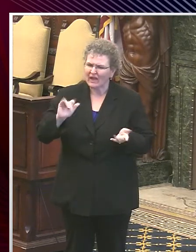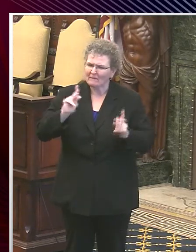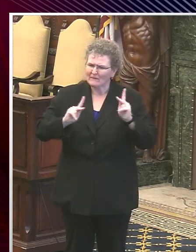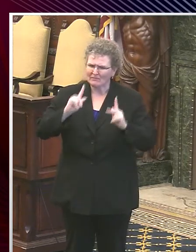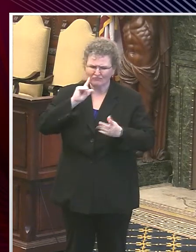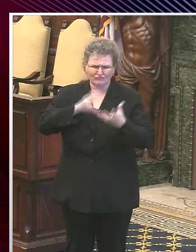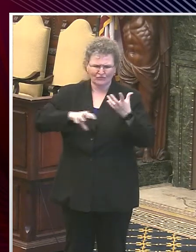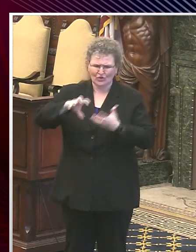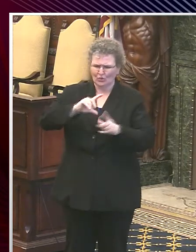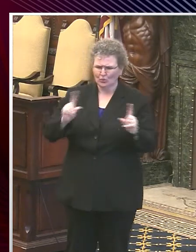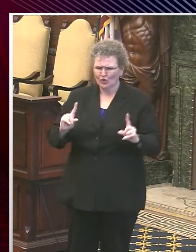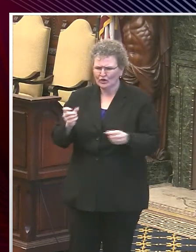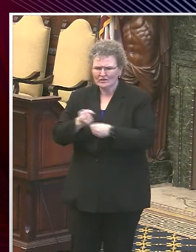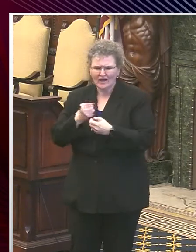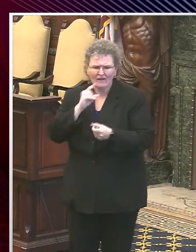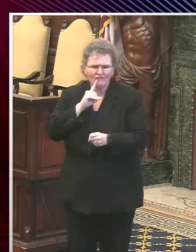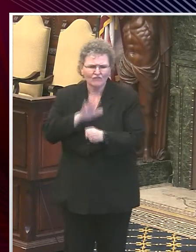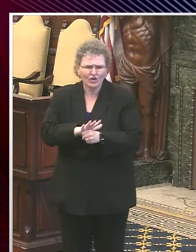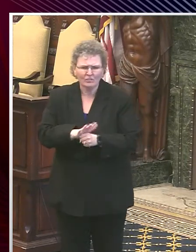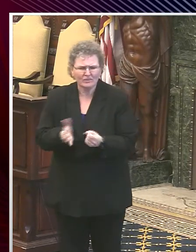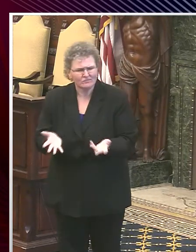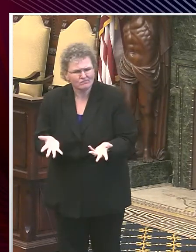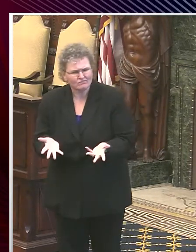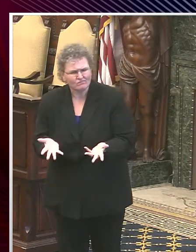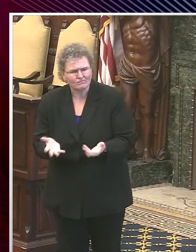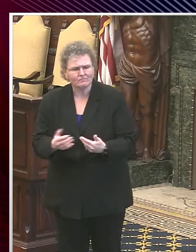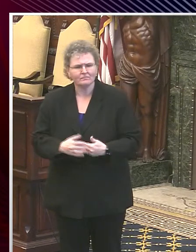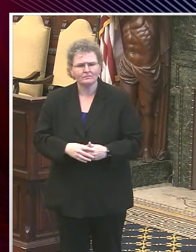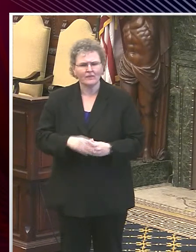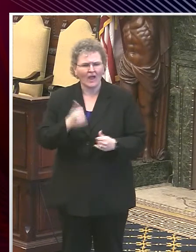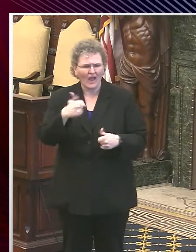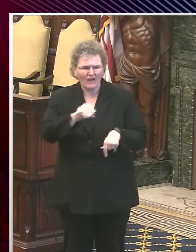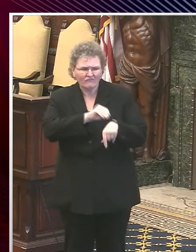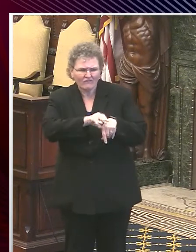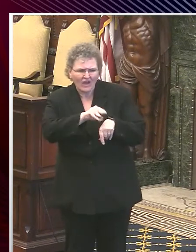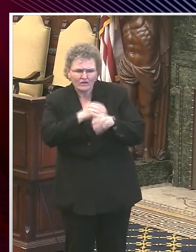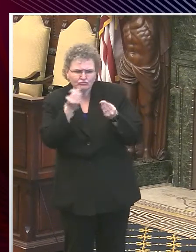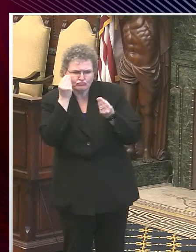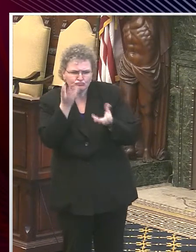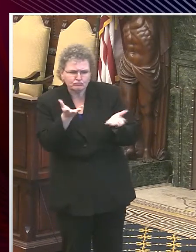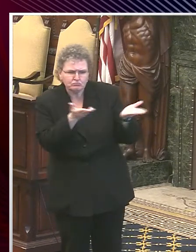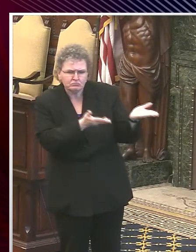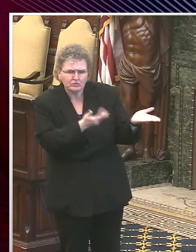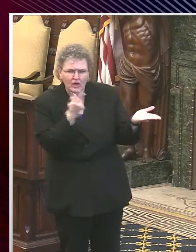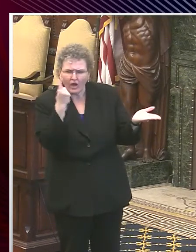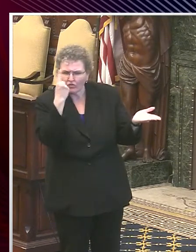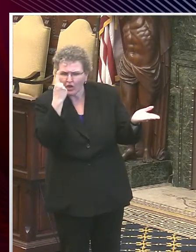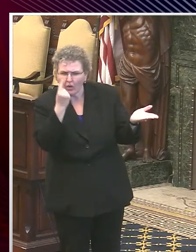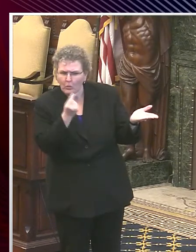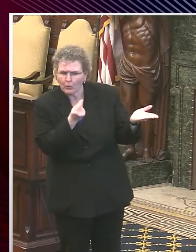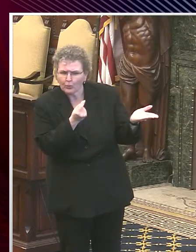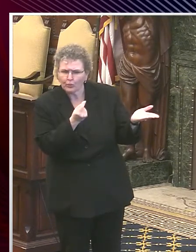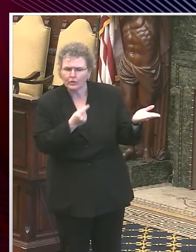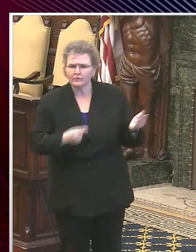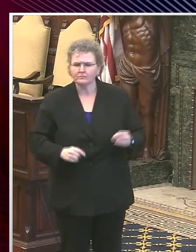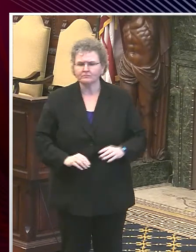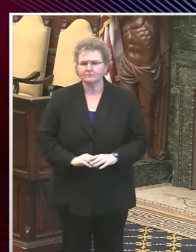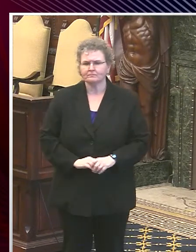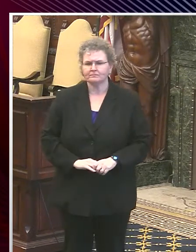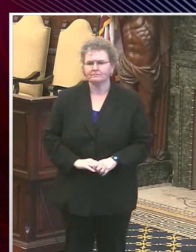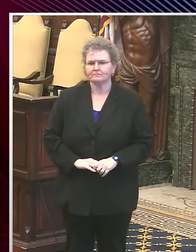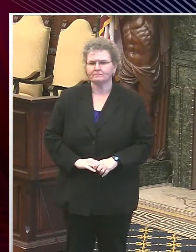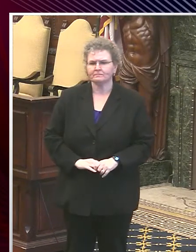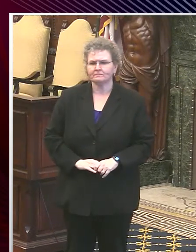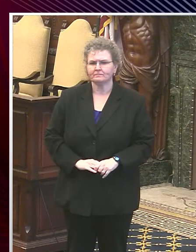who did not receive a email confirmation from the vaccine interest form. So wondering, if